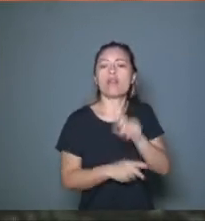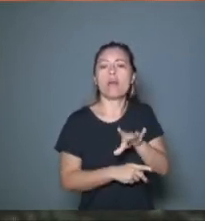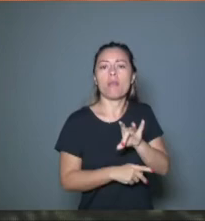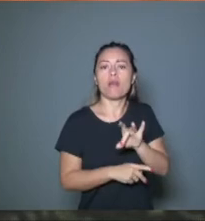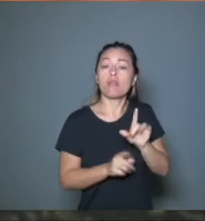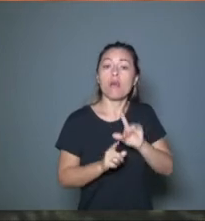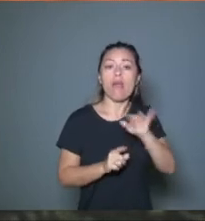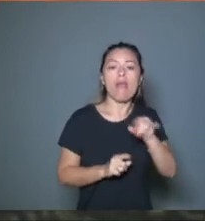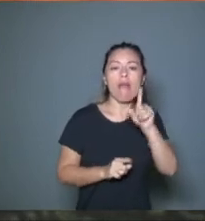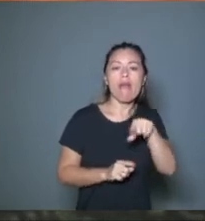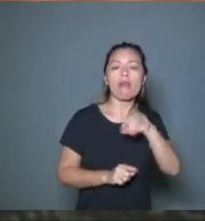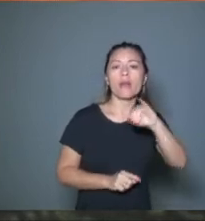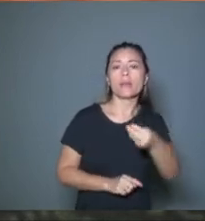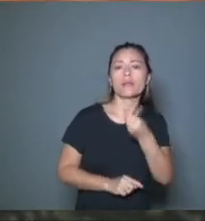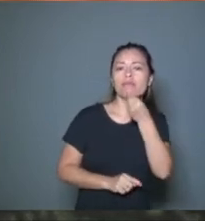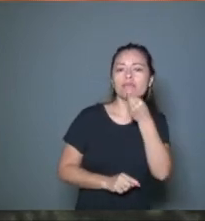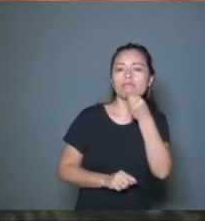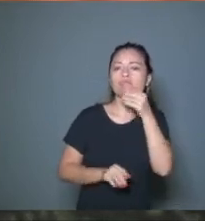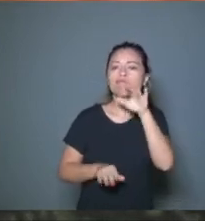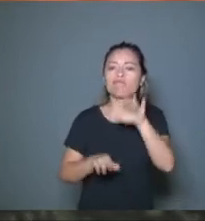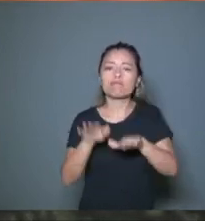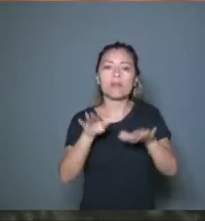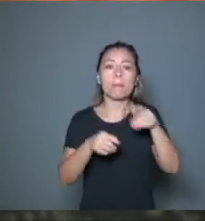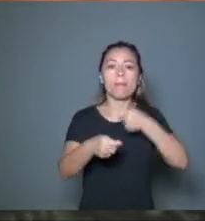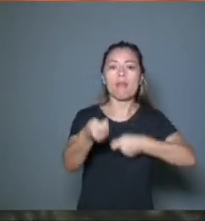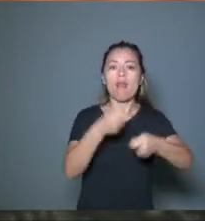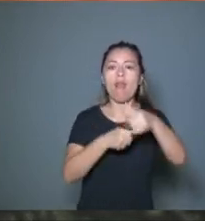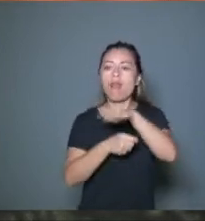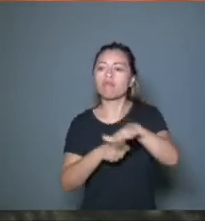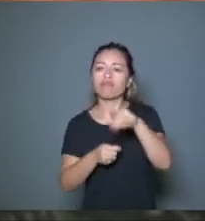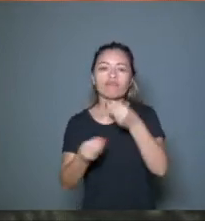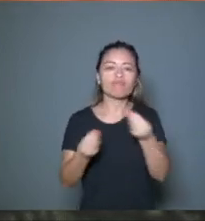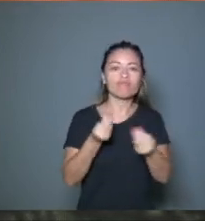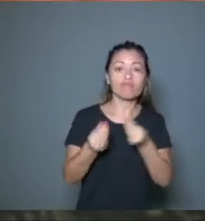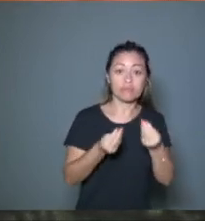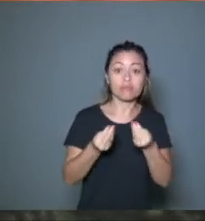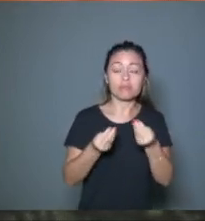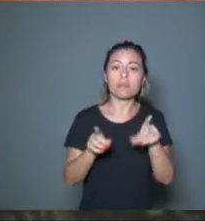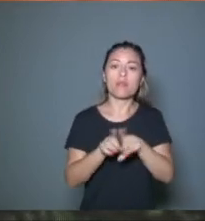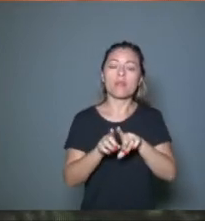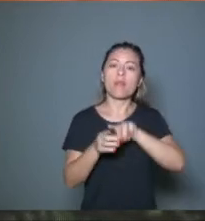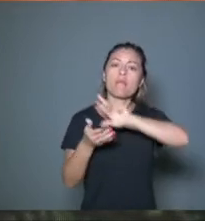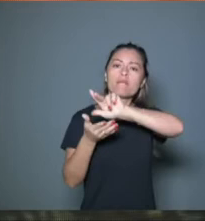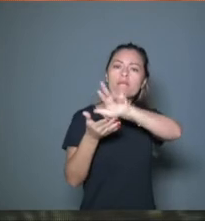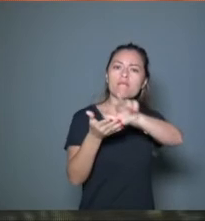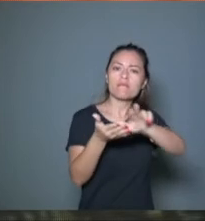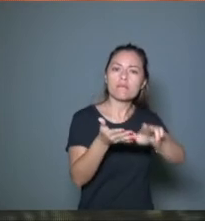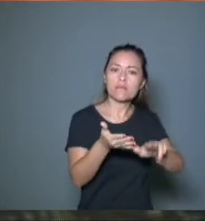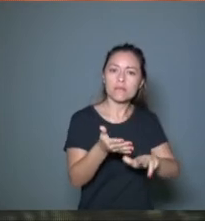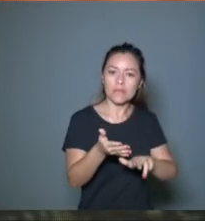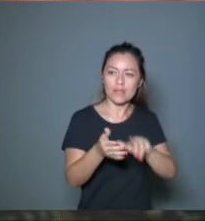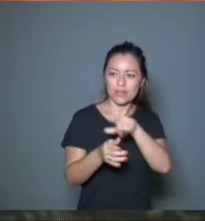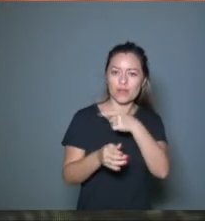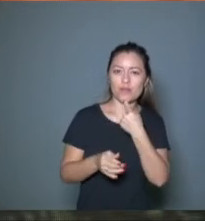Of course, this will happen depending on the opportunities we see in the marketplace.